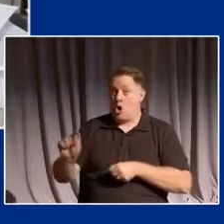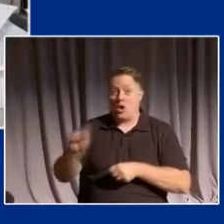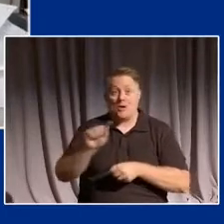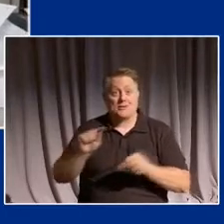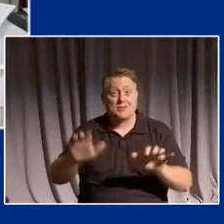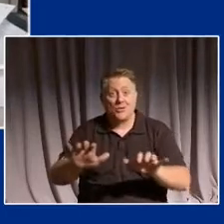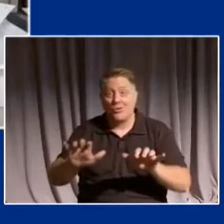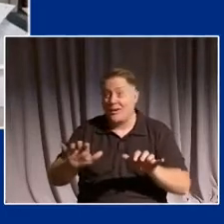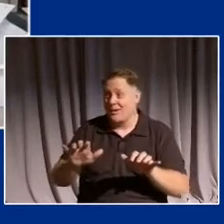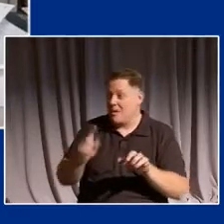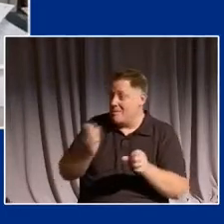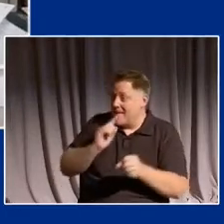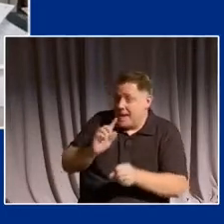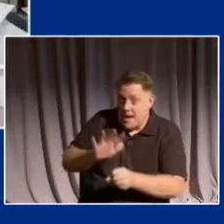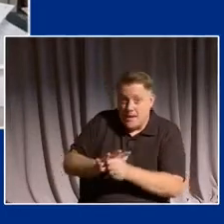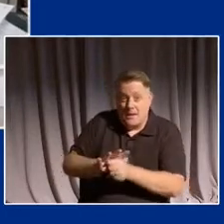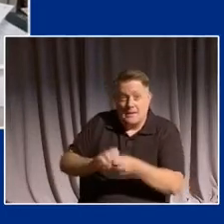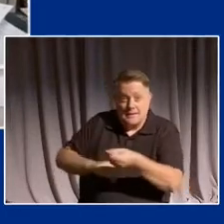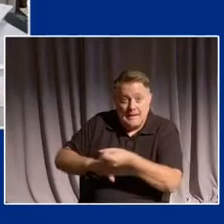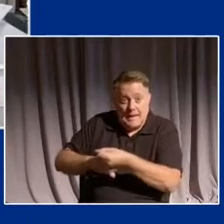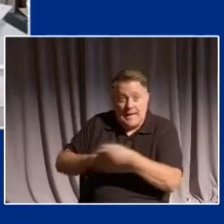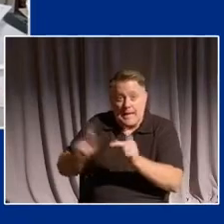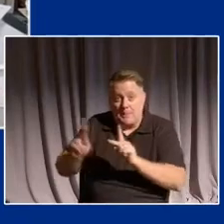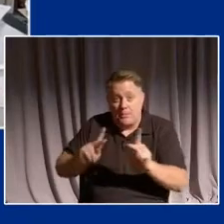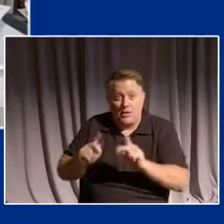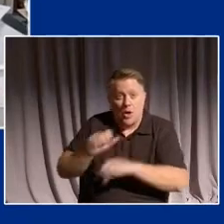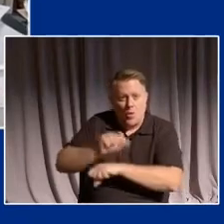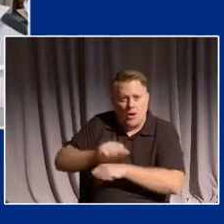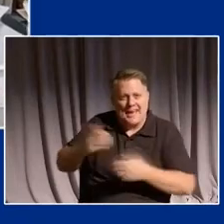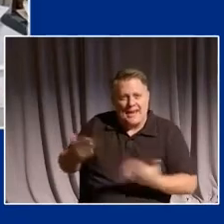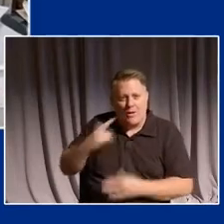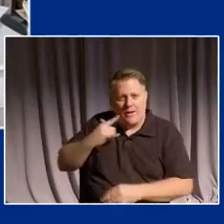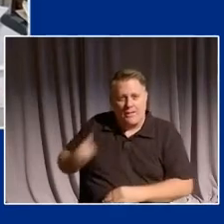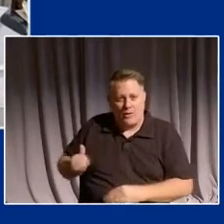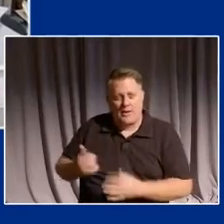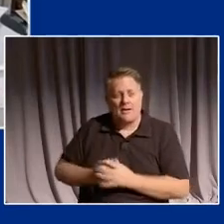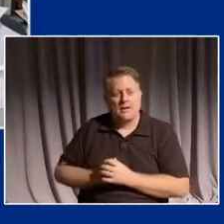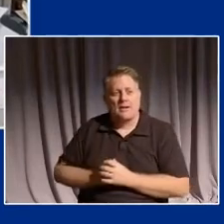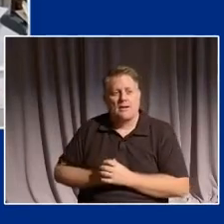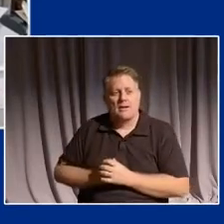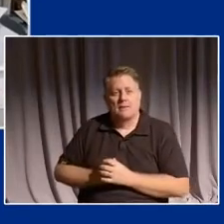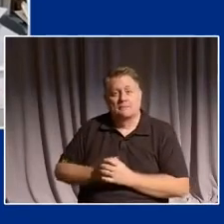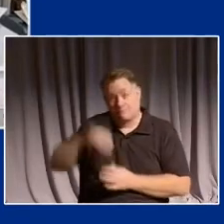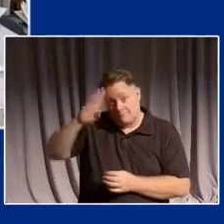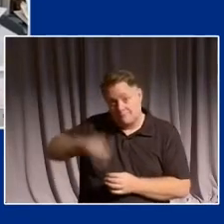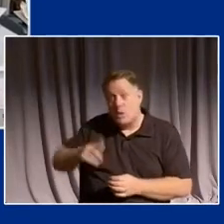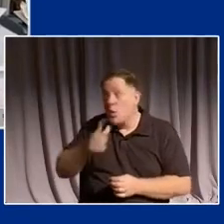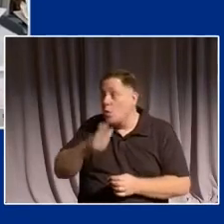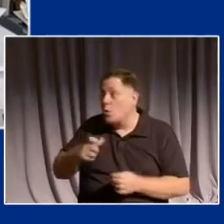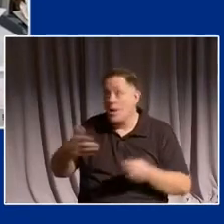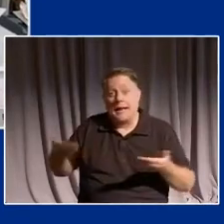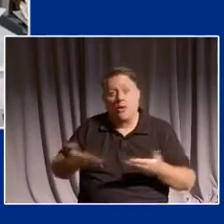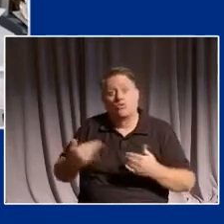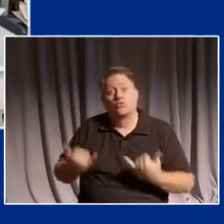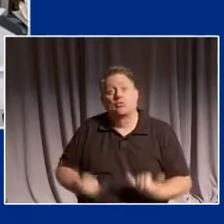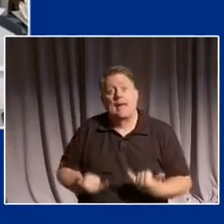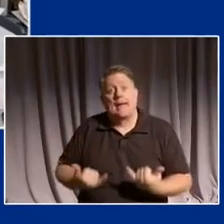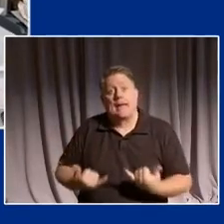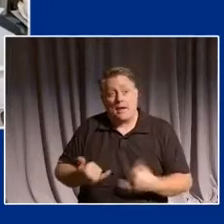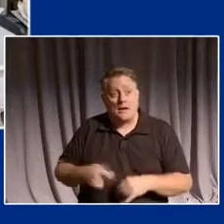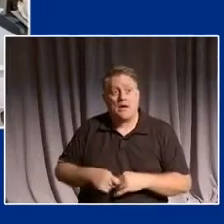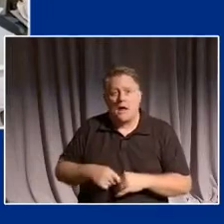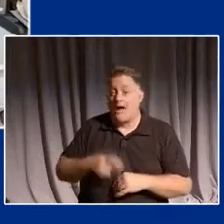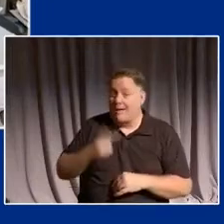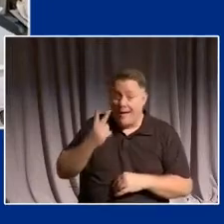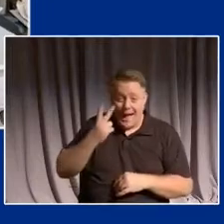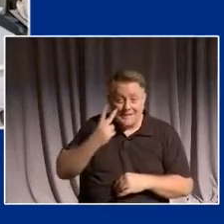many dedicated public servants here in California. And I want you to know that those of you who have gathered here today, I see